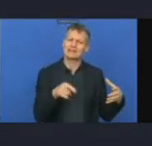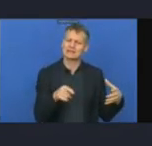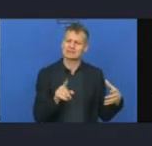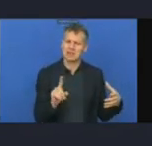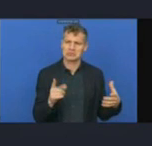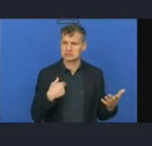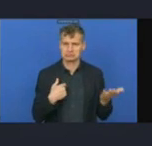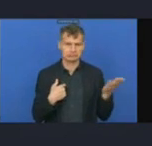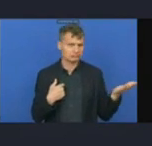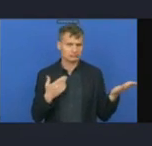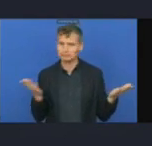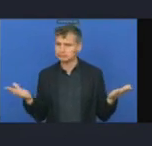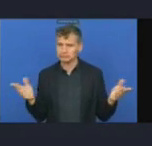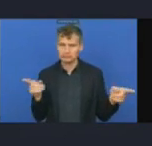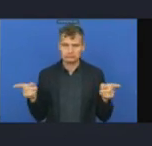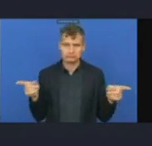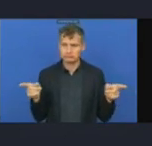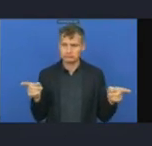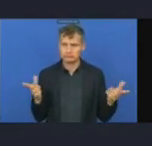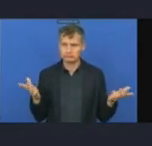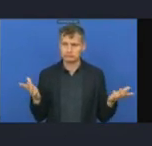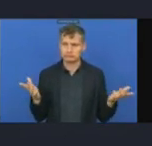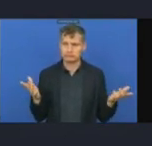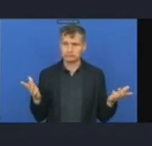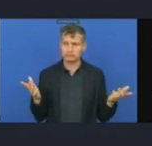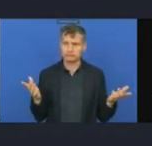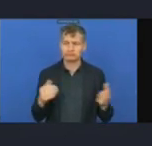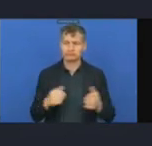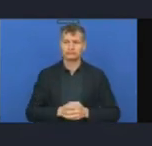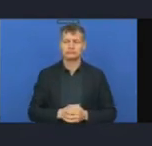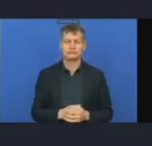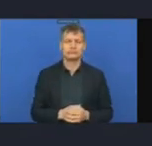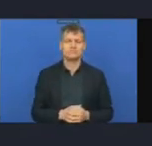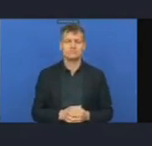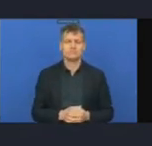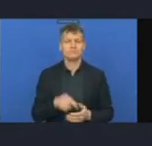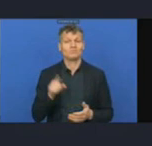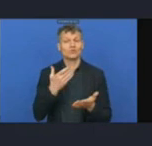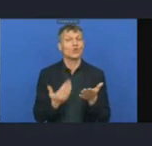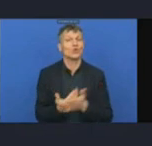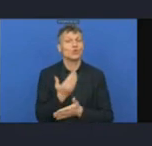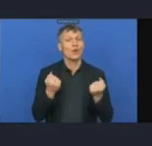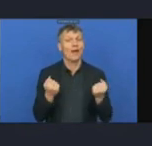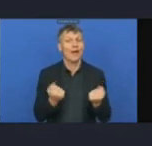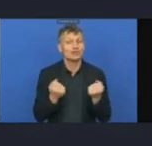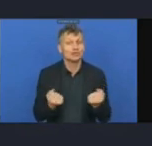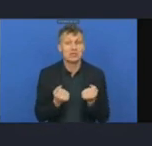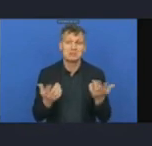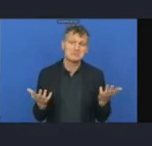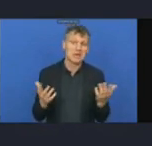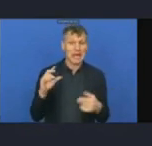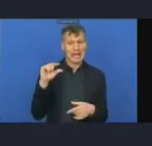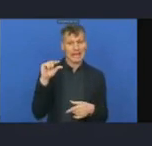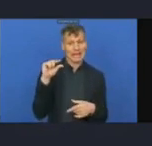Luciano. I would just say myself one thing, is that this new action is a little bit a symbol of